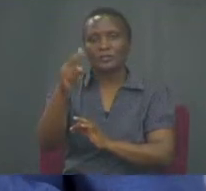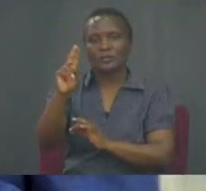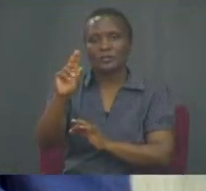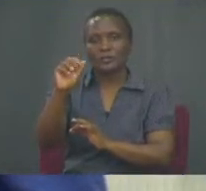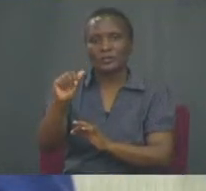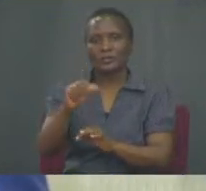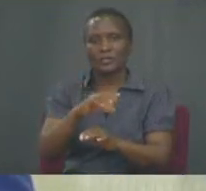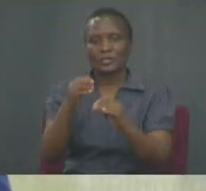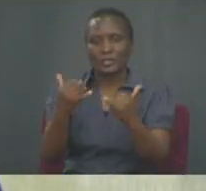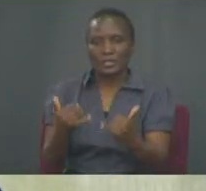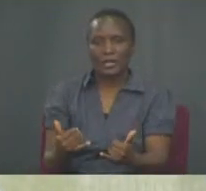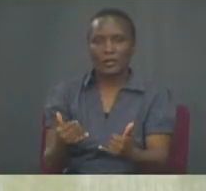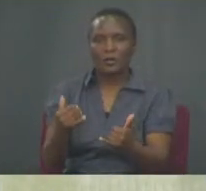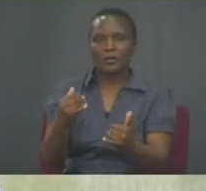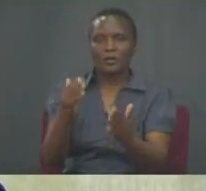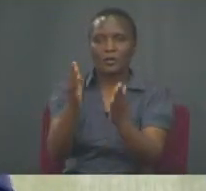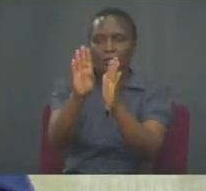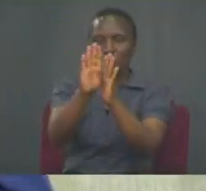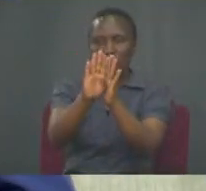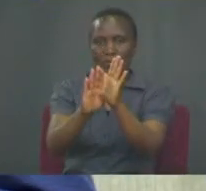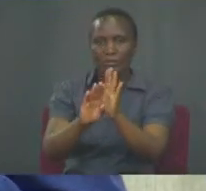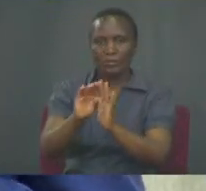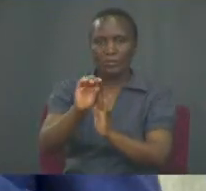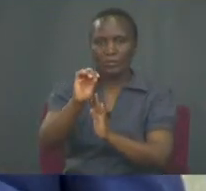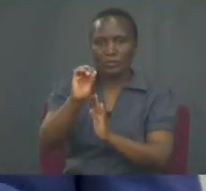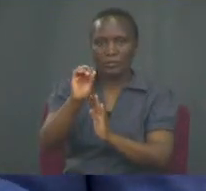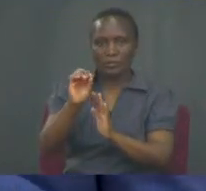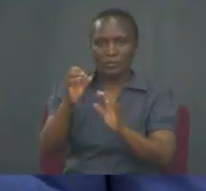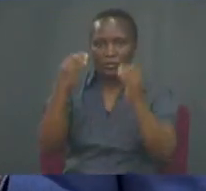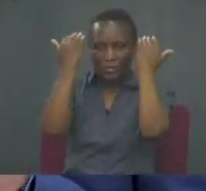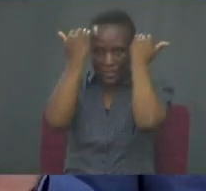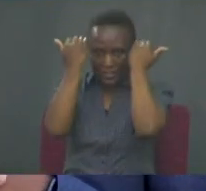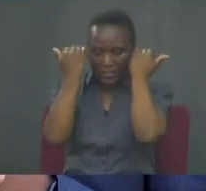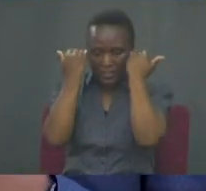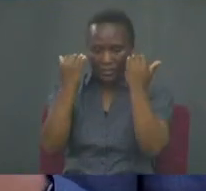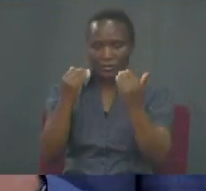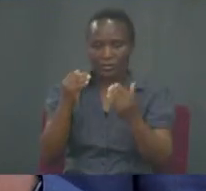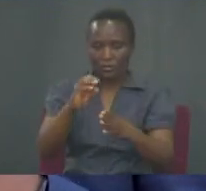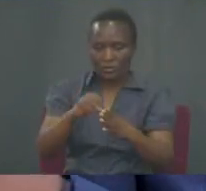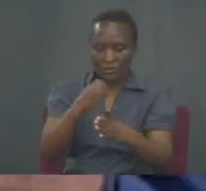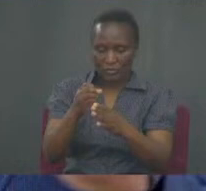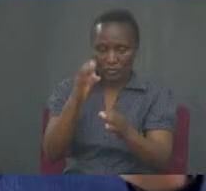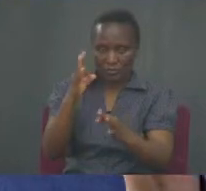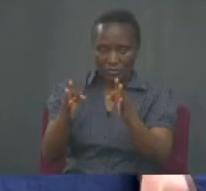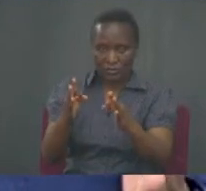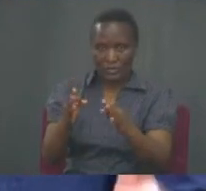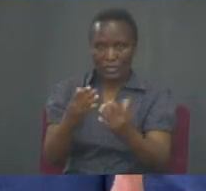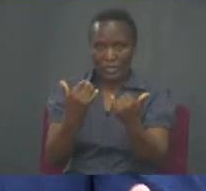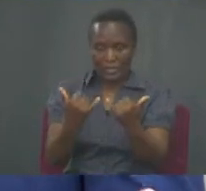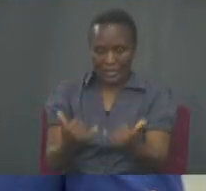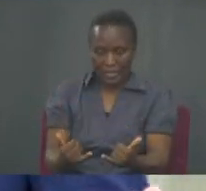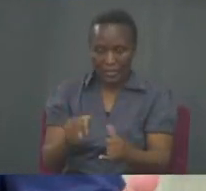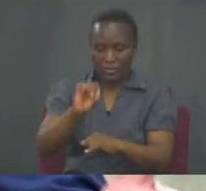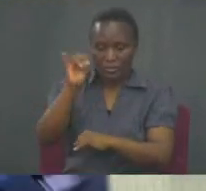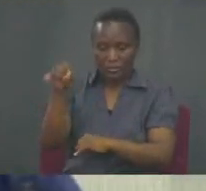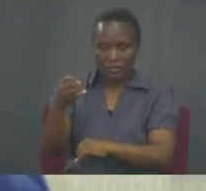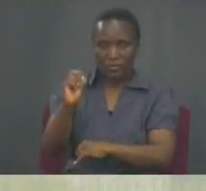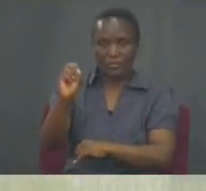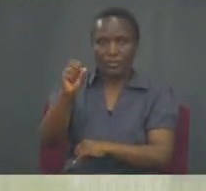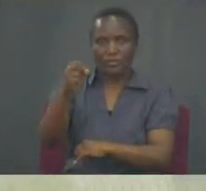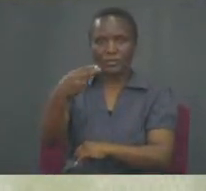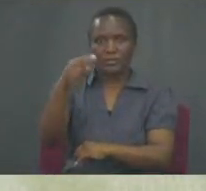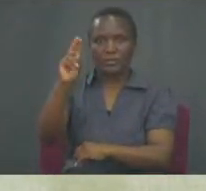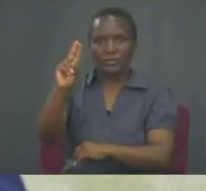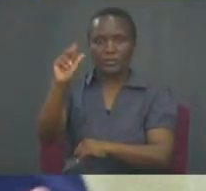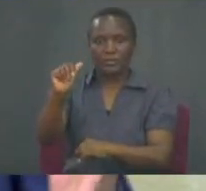book of Judges, Joshua is dead. And when Moses was handing